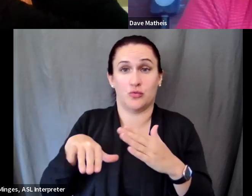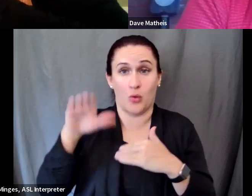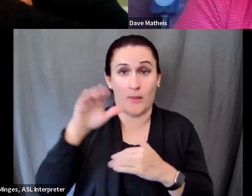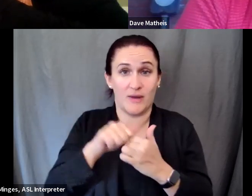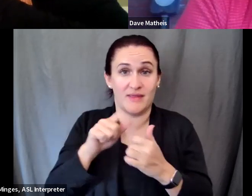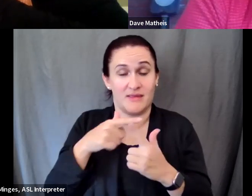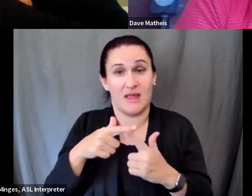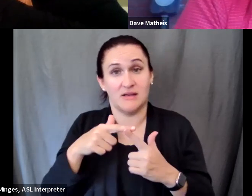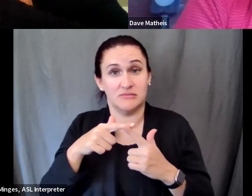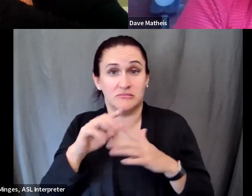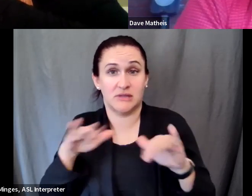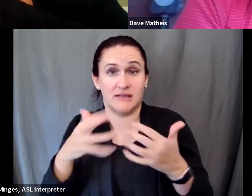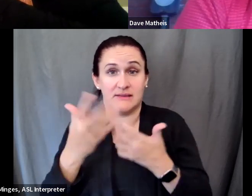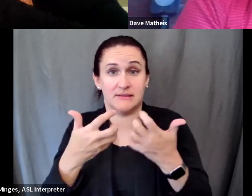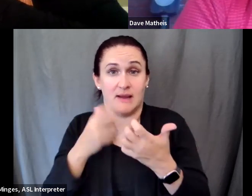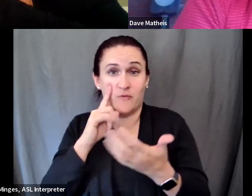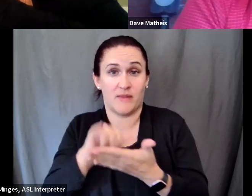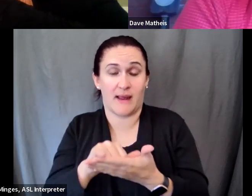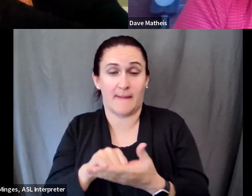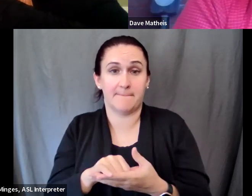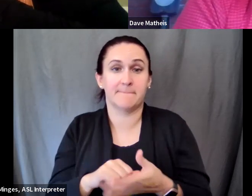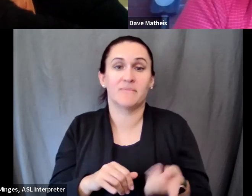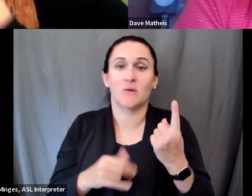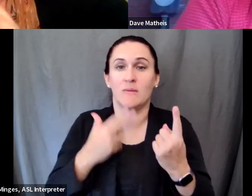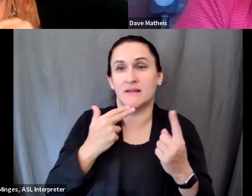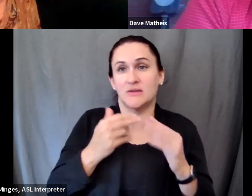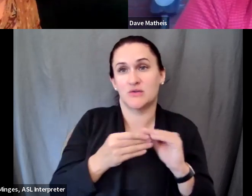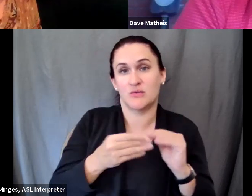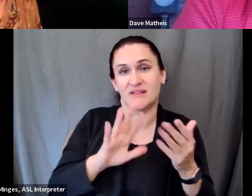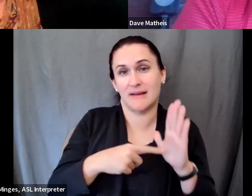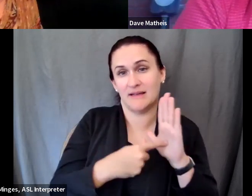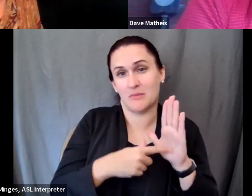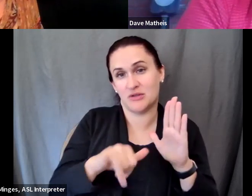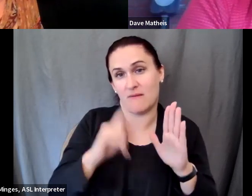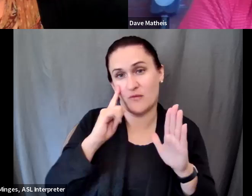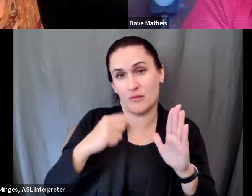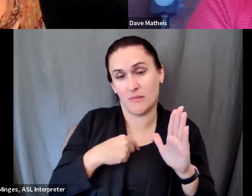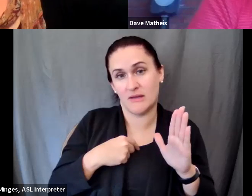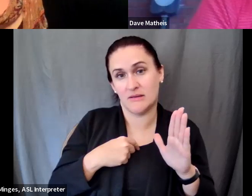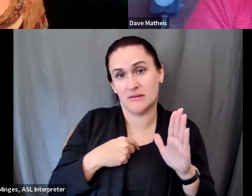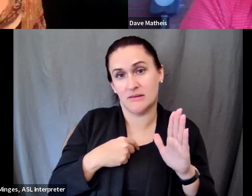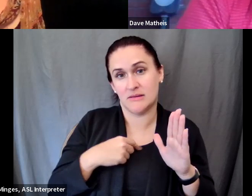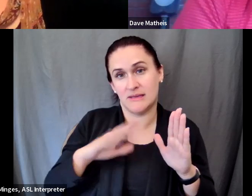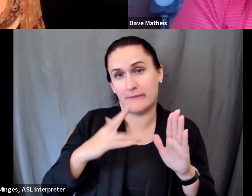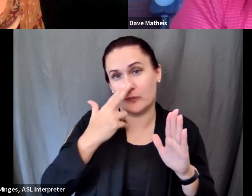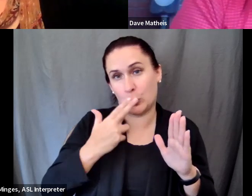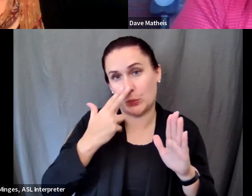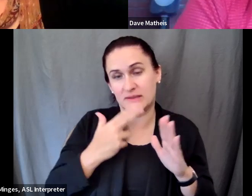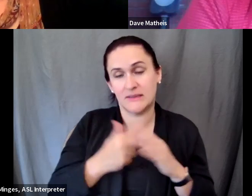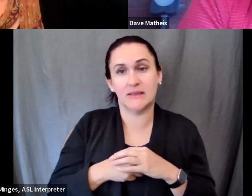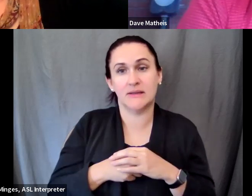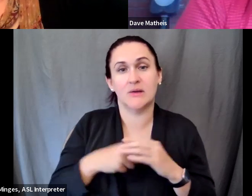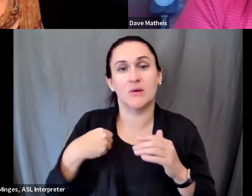to that. And one little story that kind of demonstrated it to me in a somewhat humorous way.